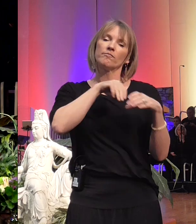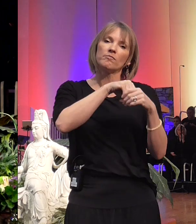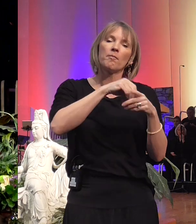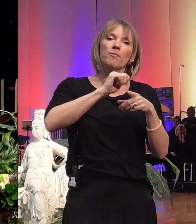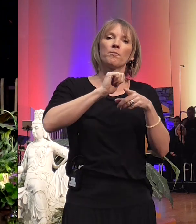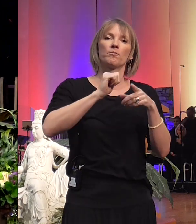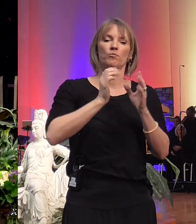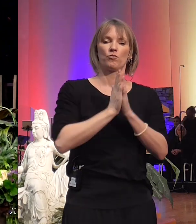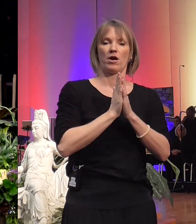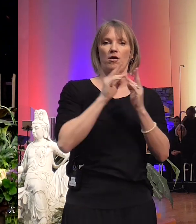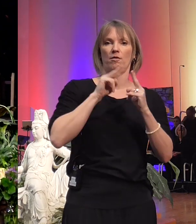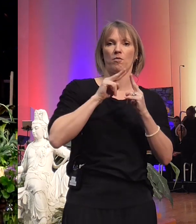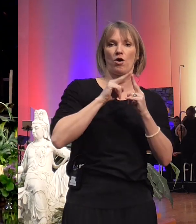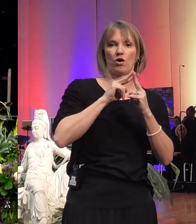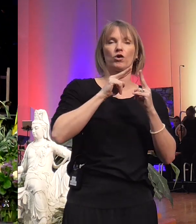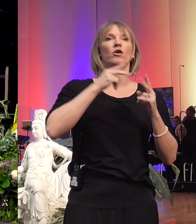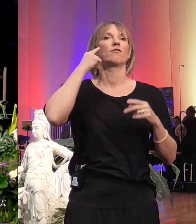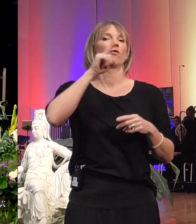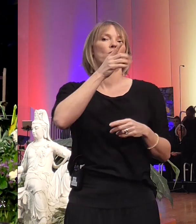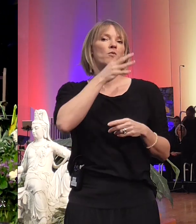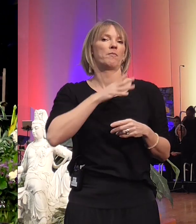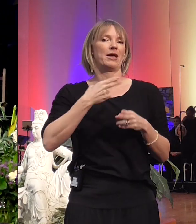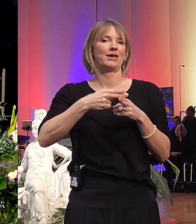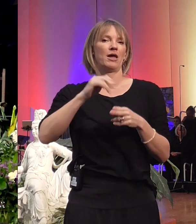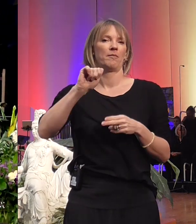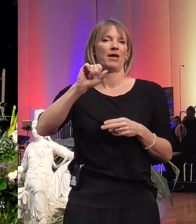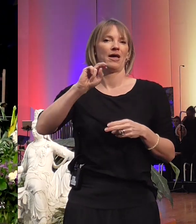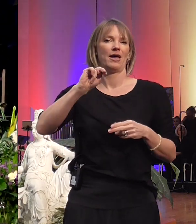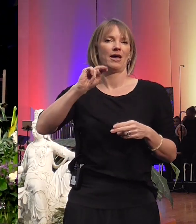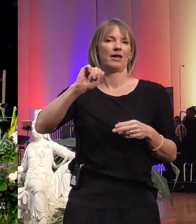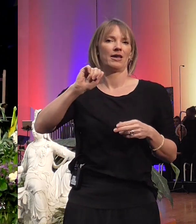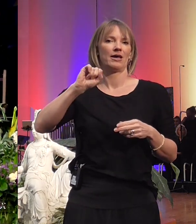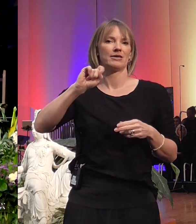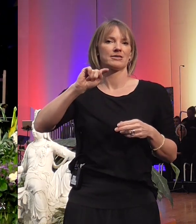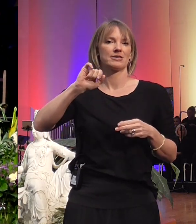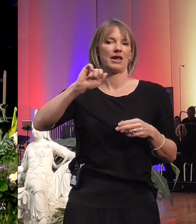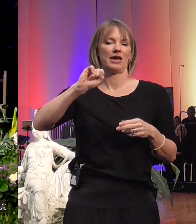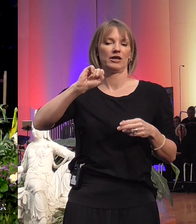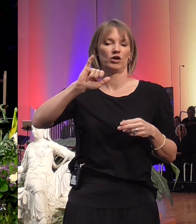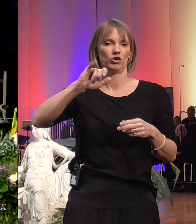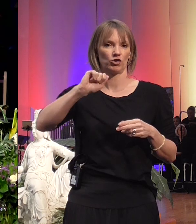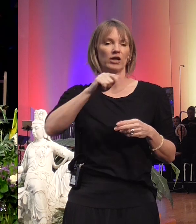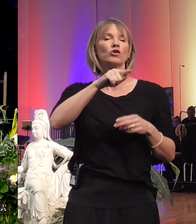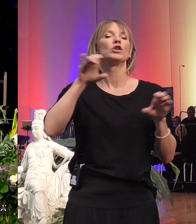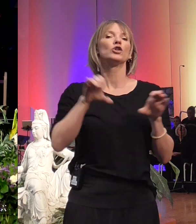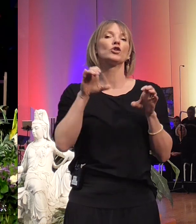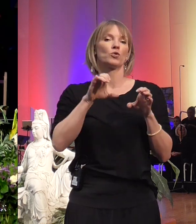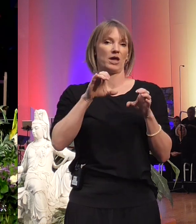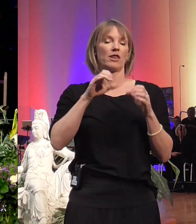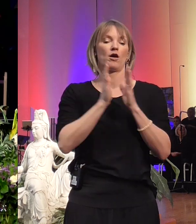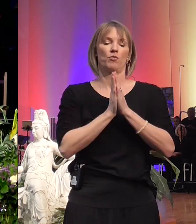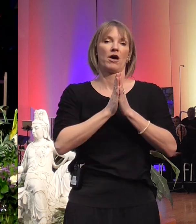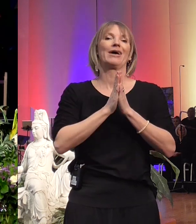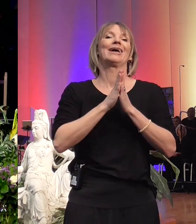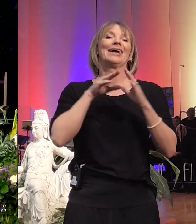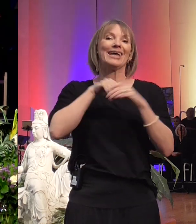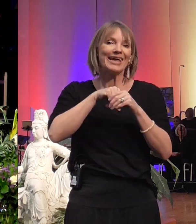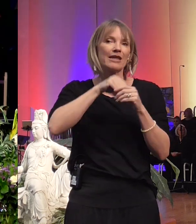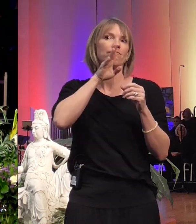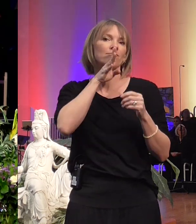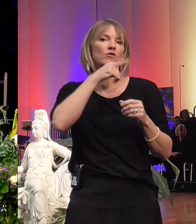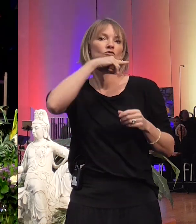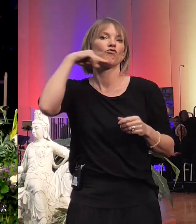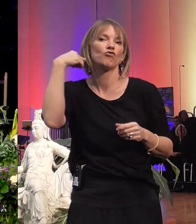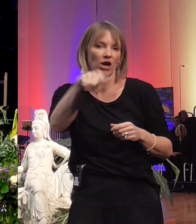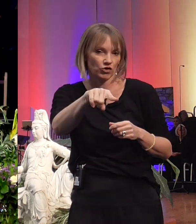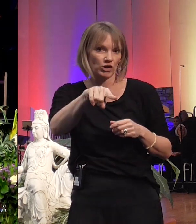for an incredible person named Anastasia, and she's doing the prayer in Russian over video today. But a lot of your funds have